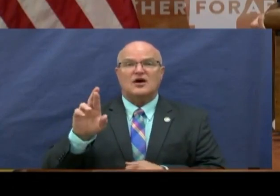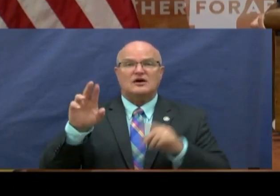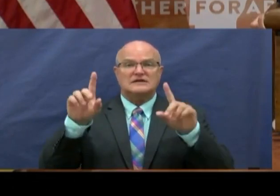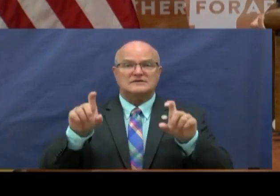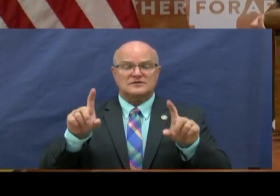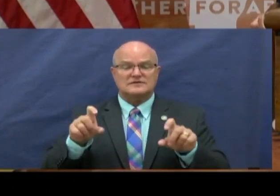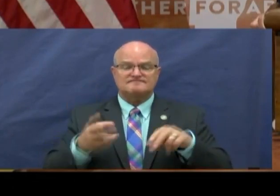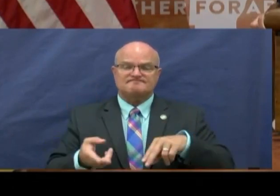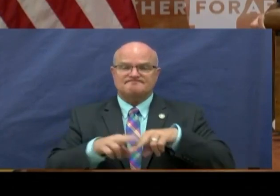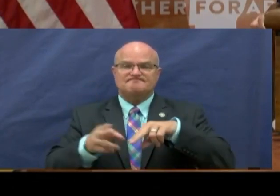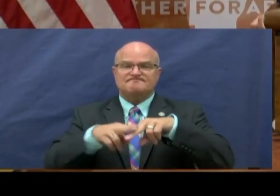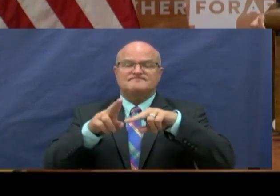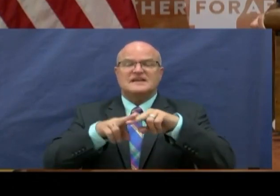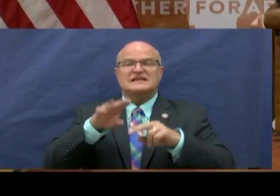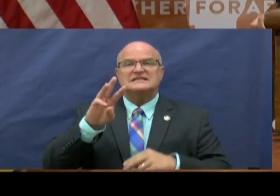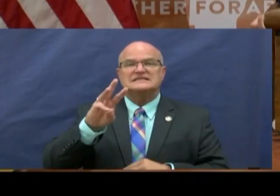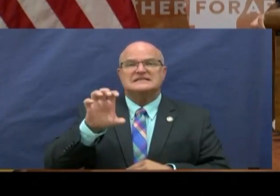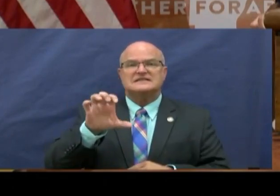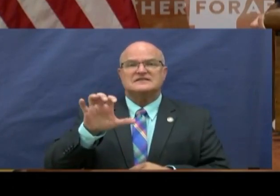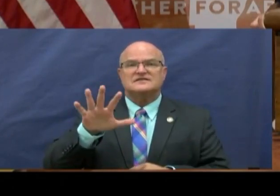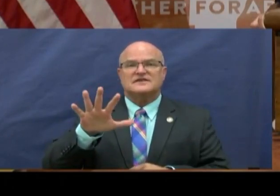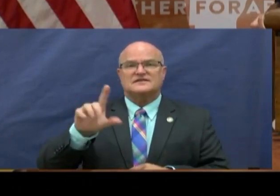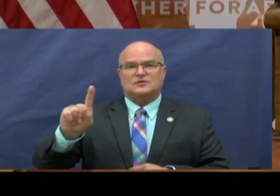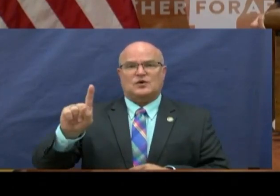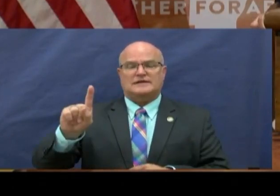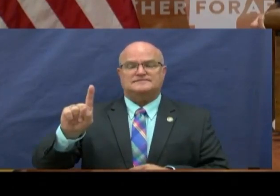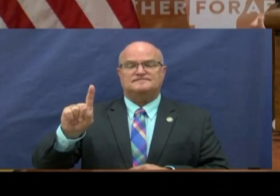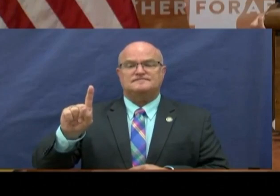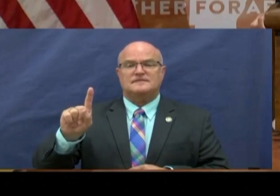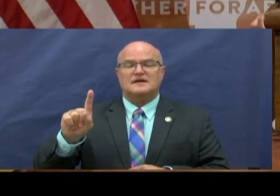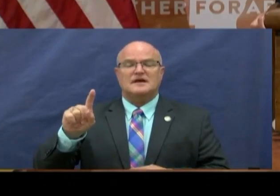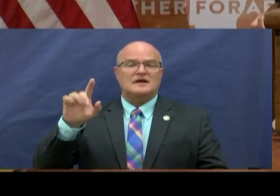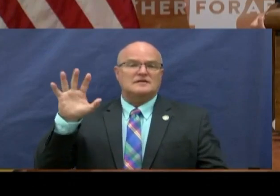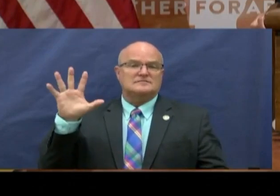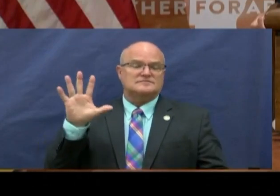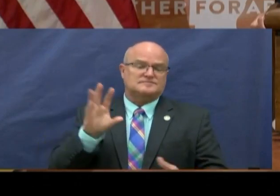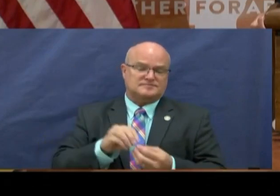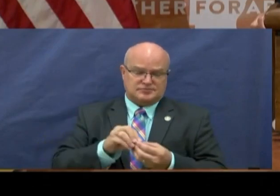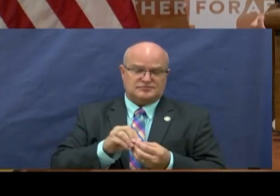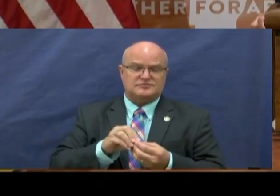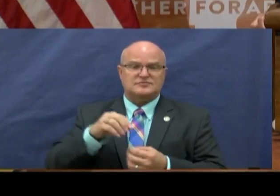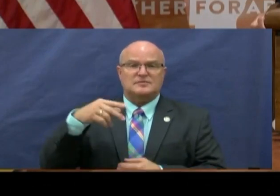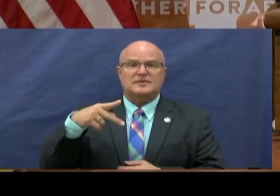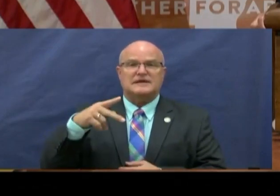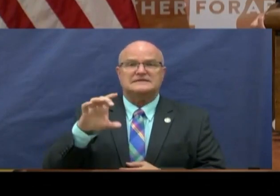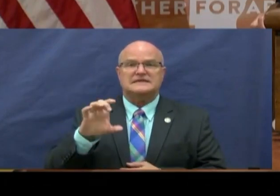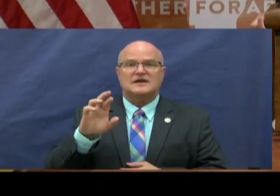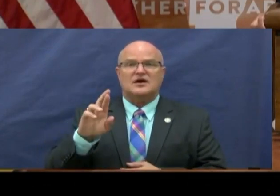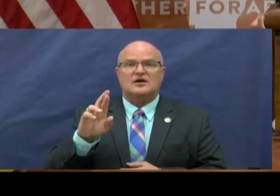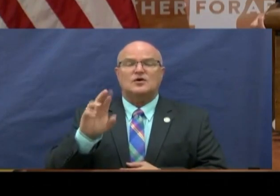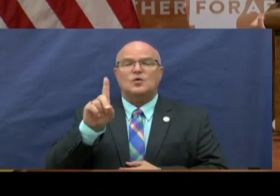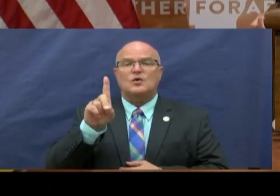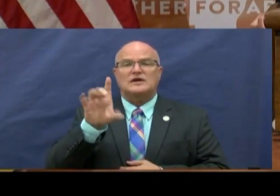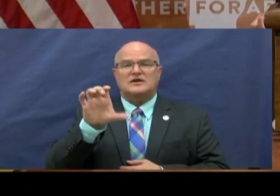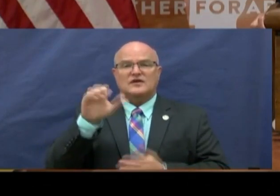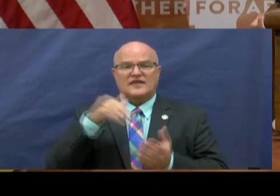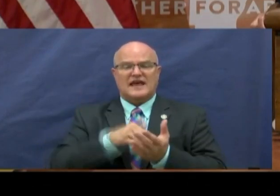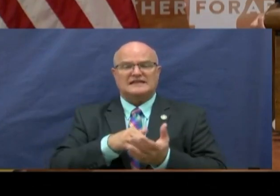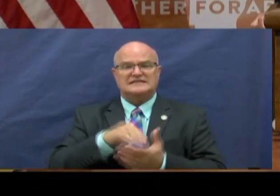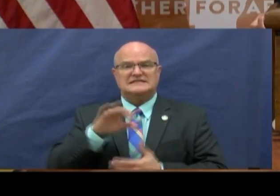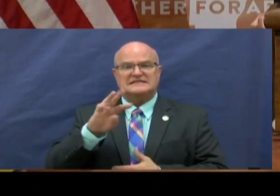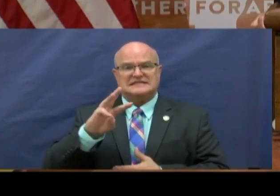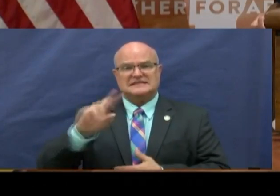have increased by 651, which brings our cumulative PCR tests to